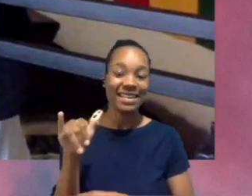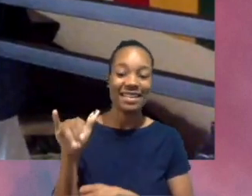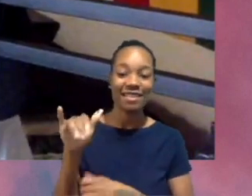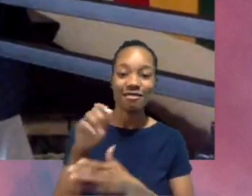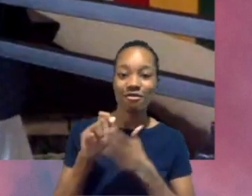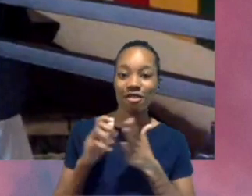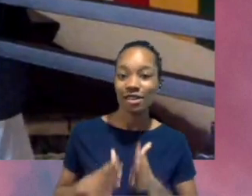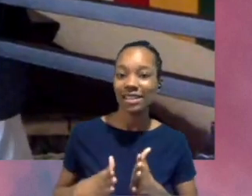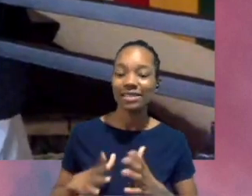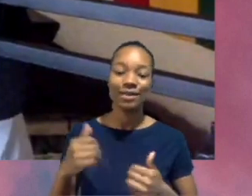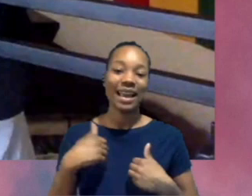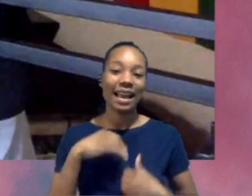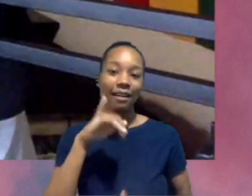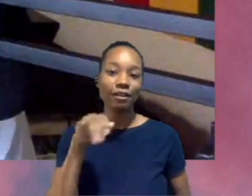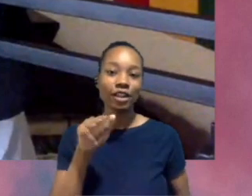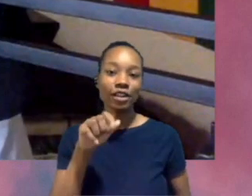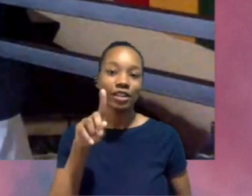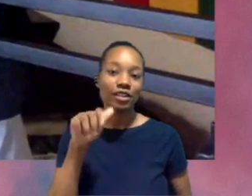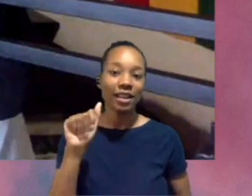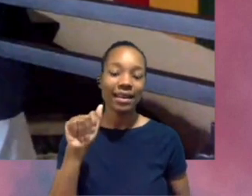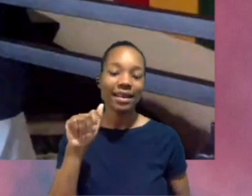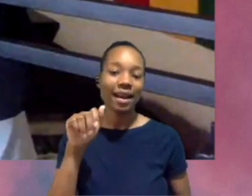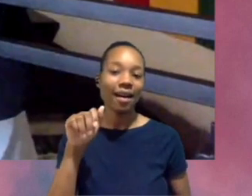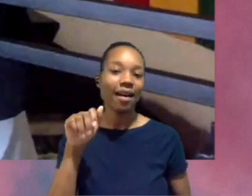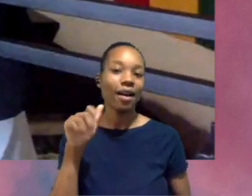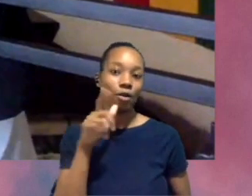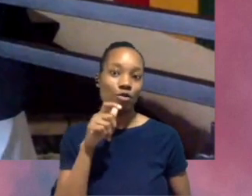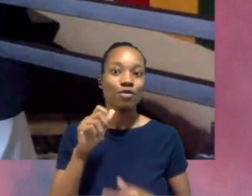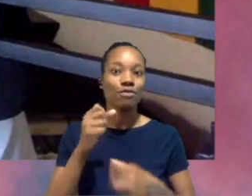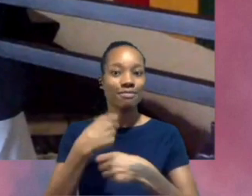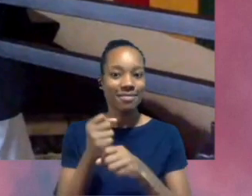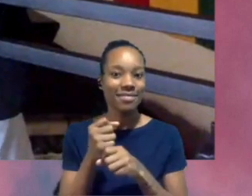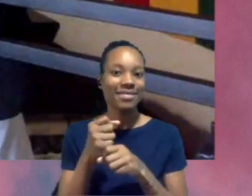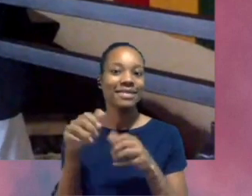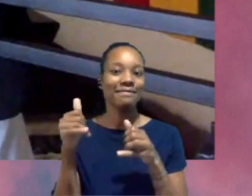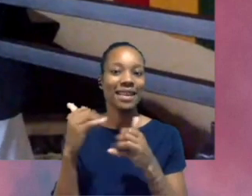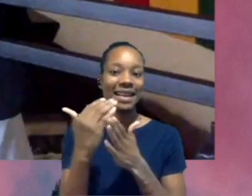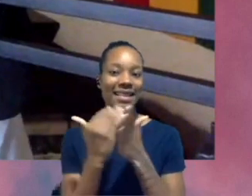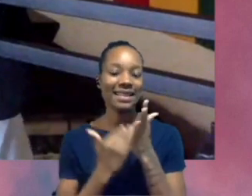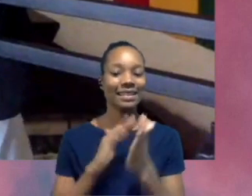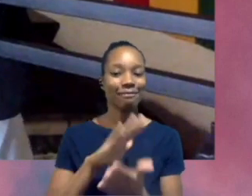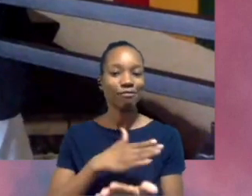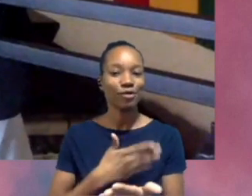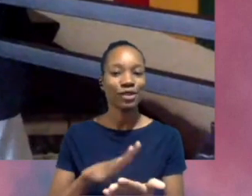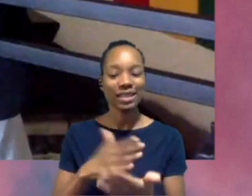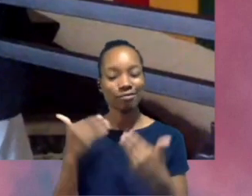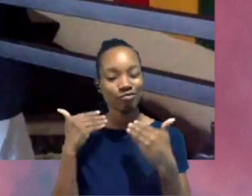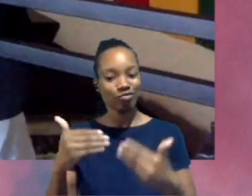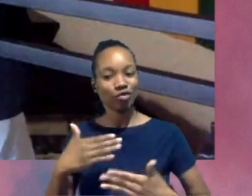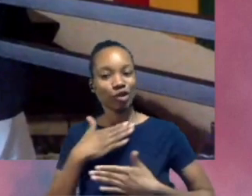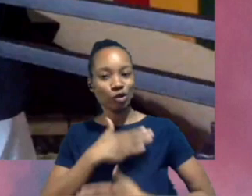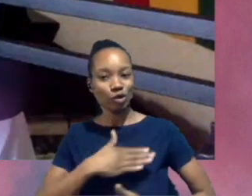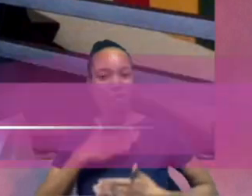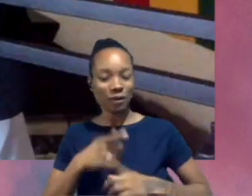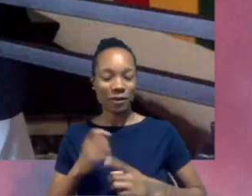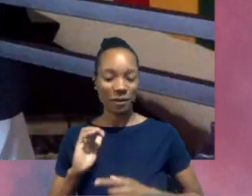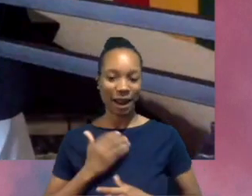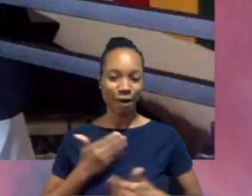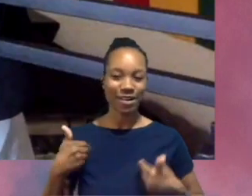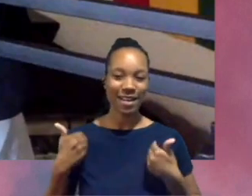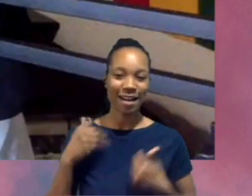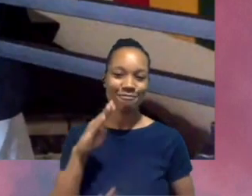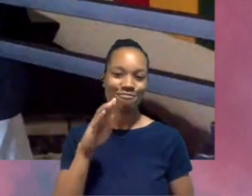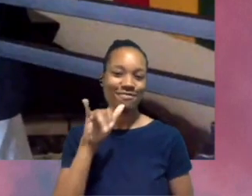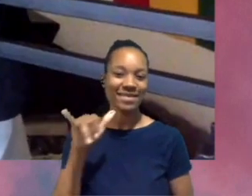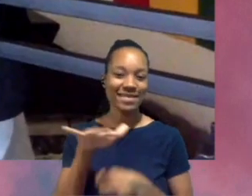Jada Imani for curating this incredible playlist. Y'all go ahead and enjoy some of the tunes from our young Bay folks before we get you